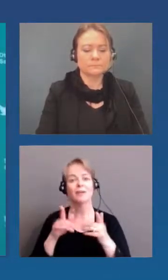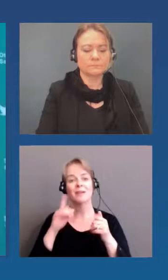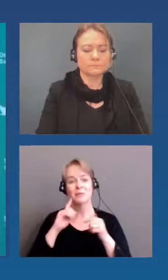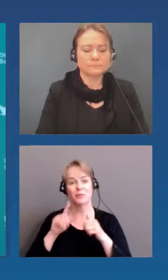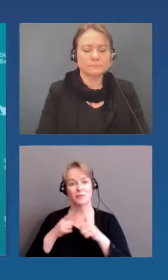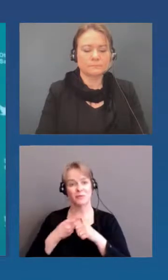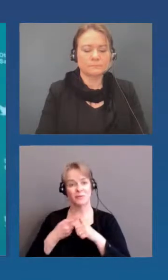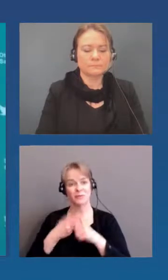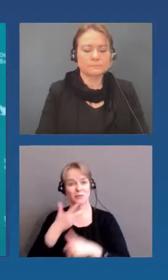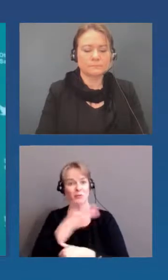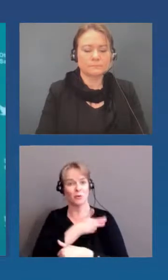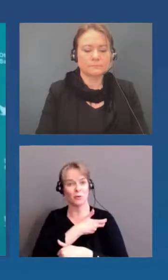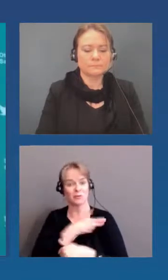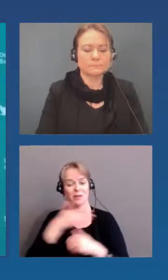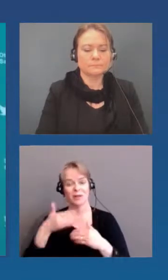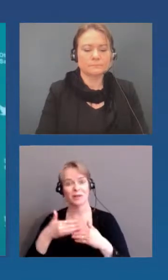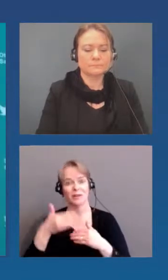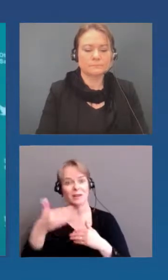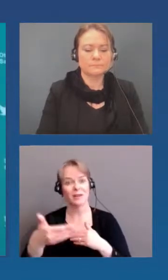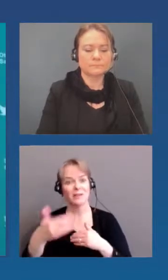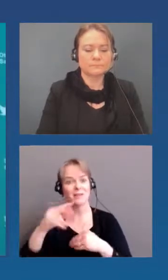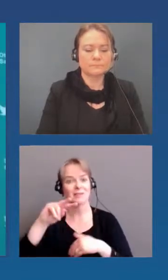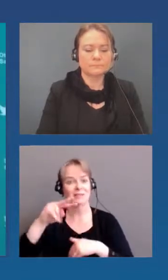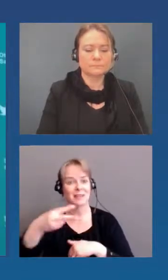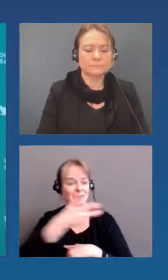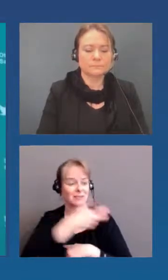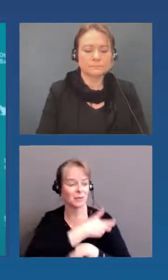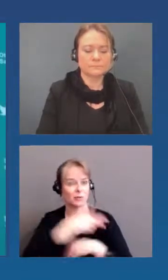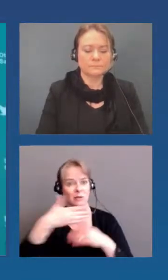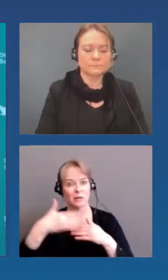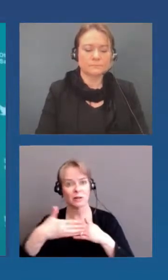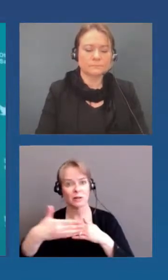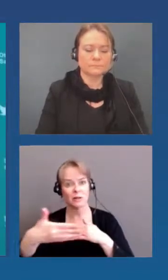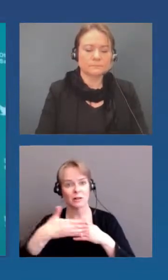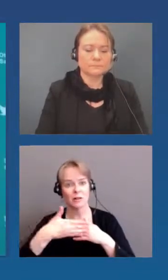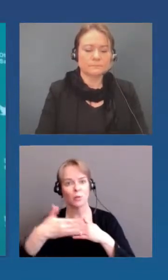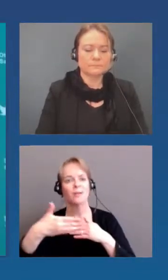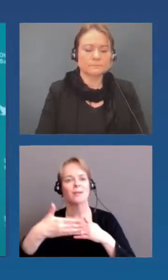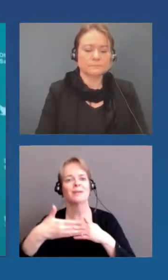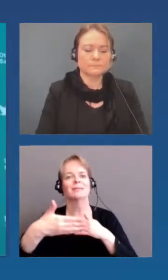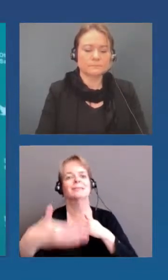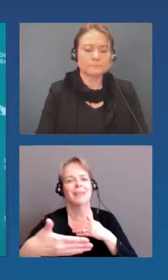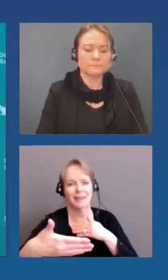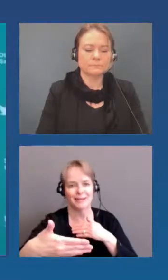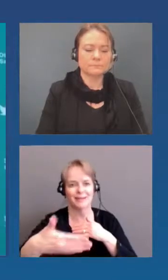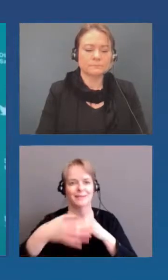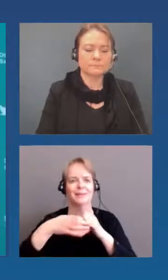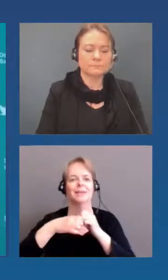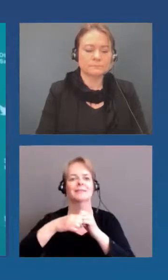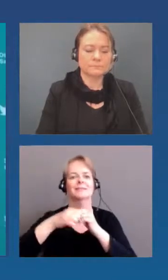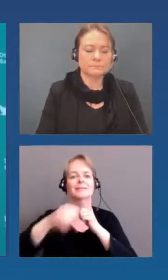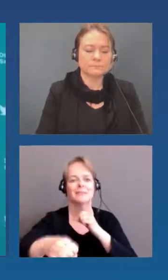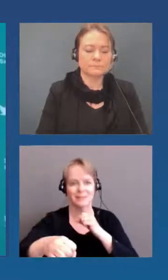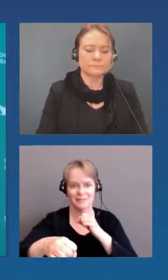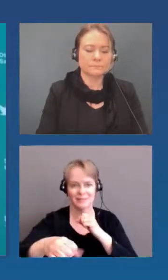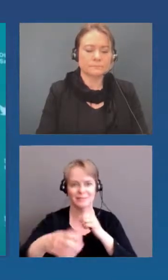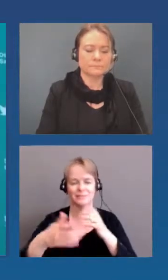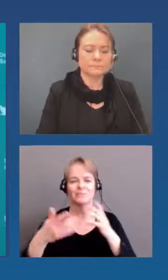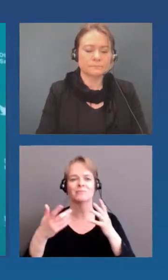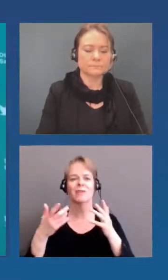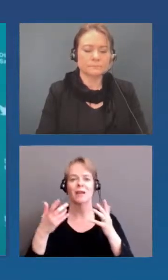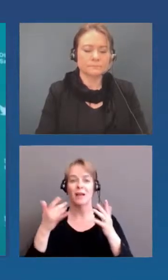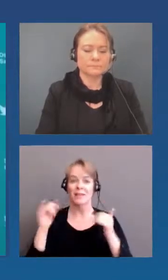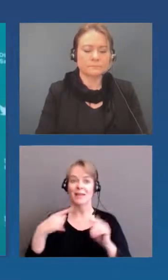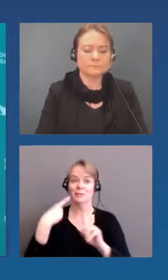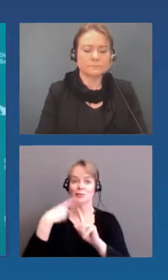doses. And so that means, very good news for the population. More people will have that